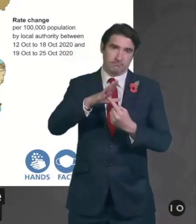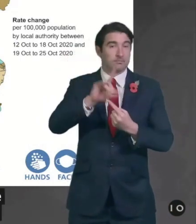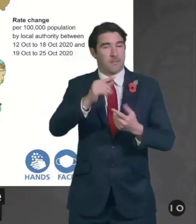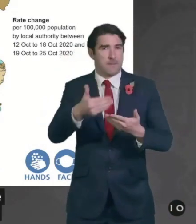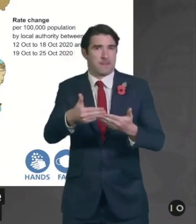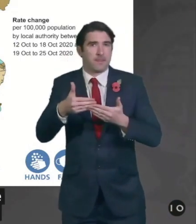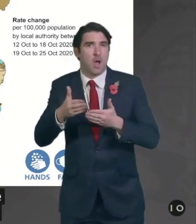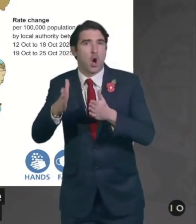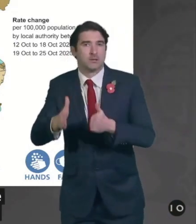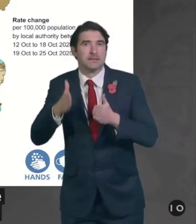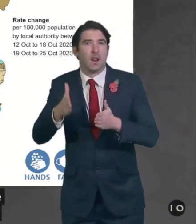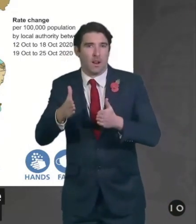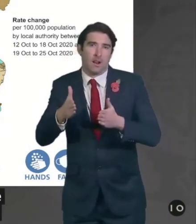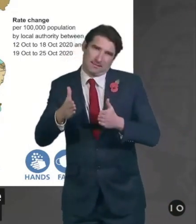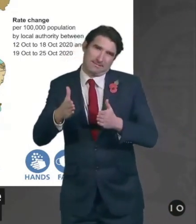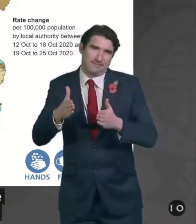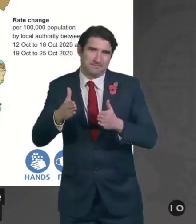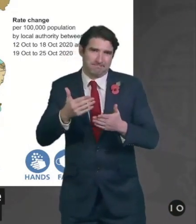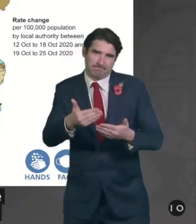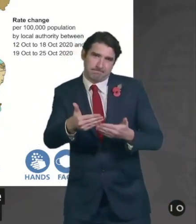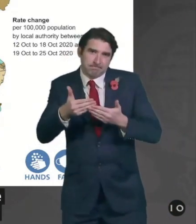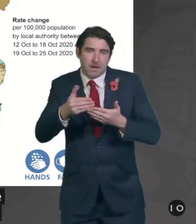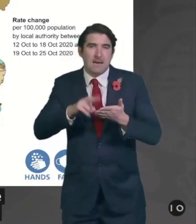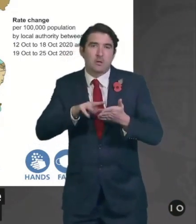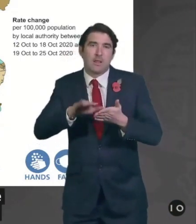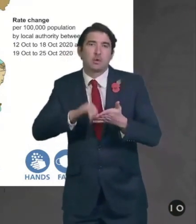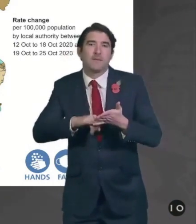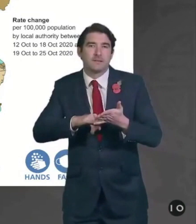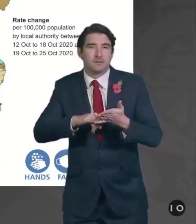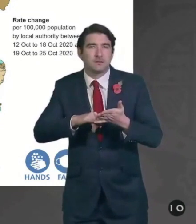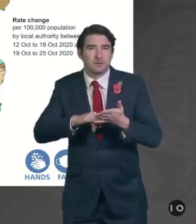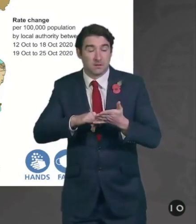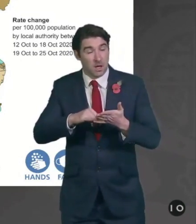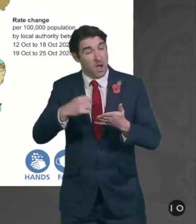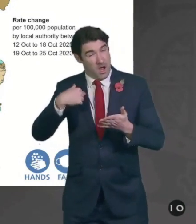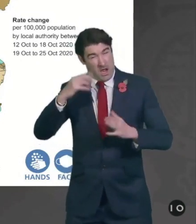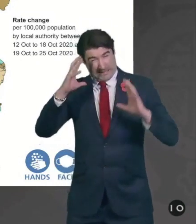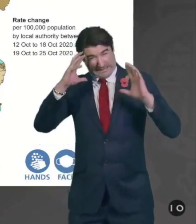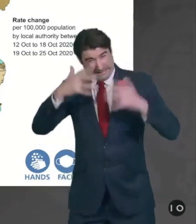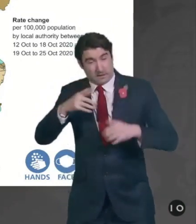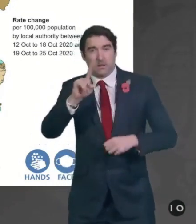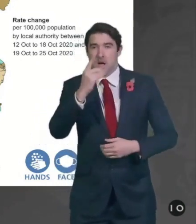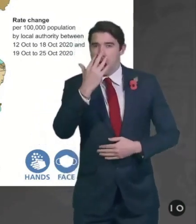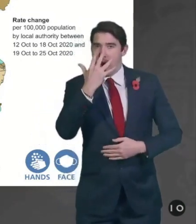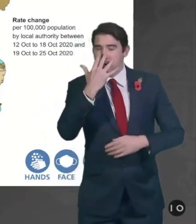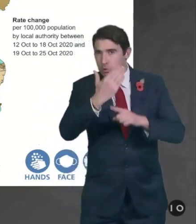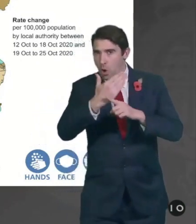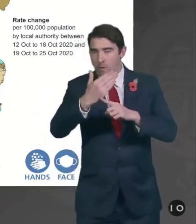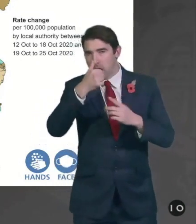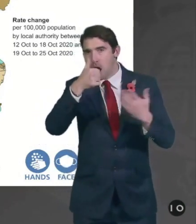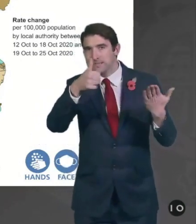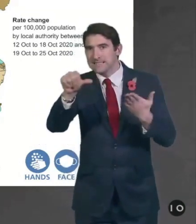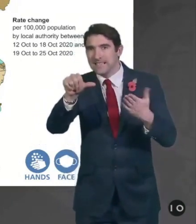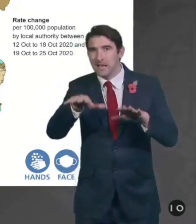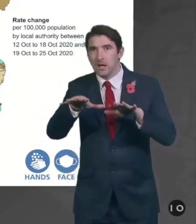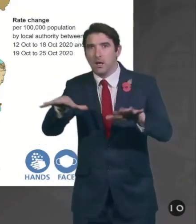COVID is the spread in people over the age of 60. Although people younger than that can certainly get severe COVID, and some of them